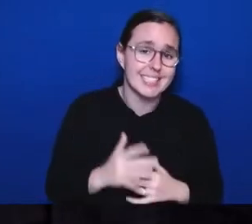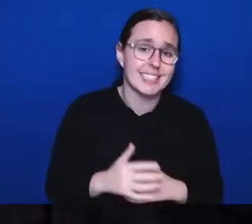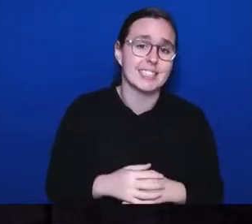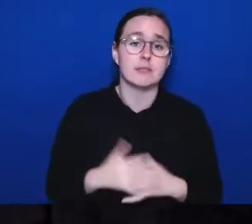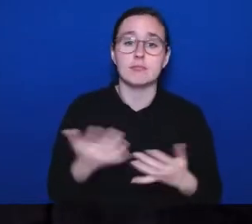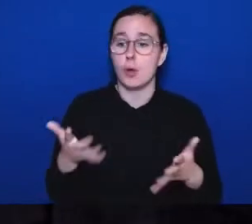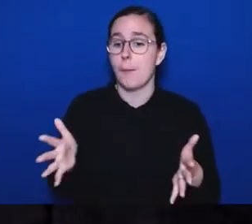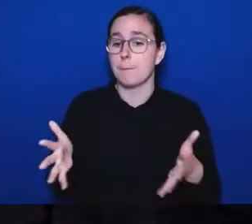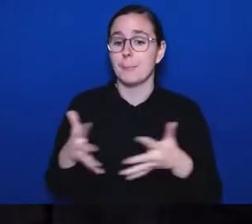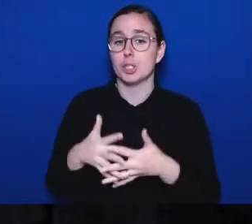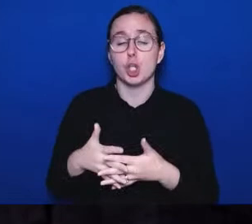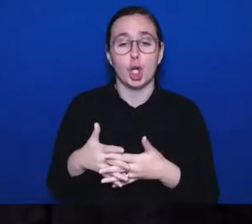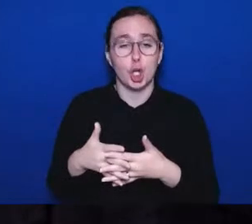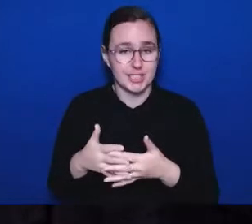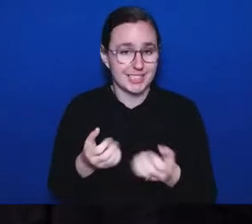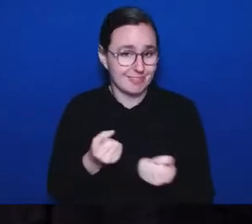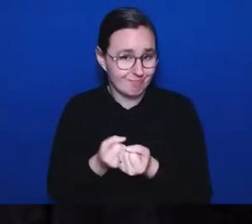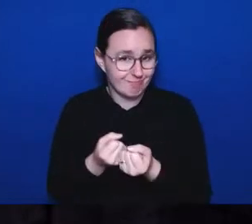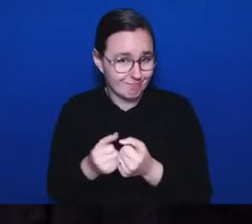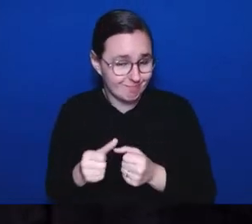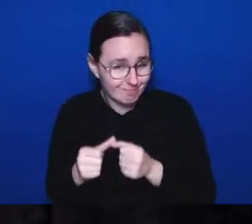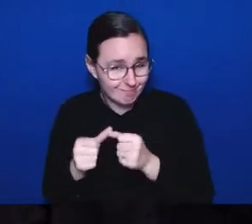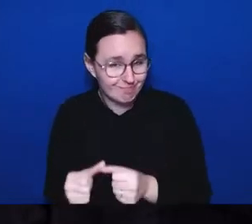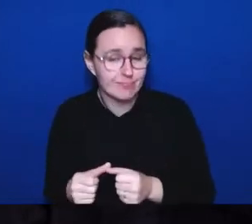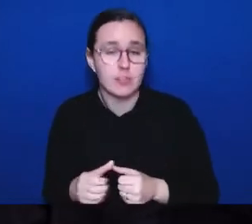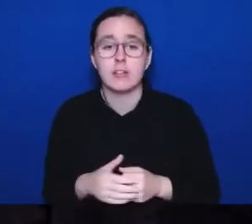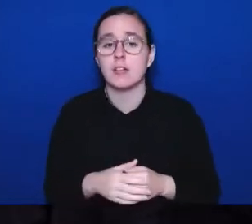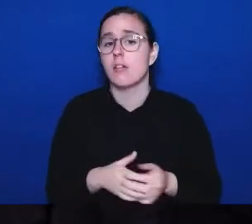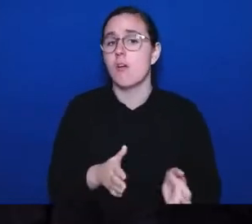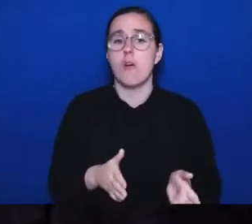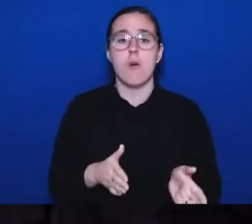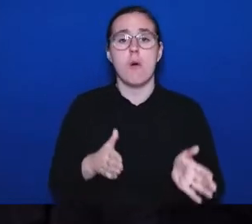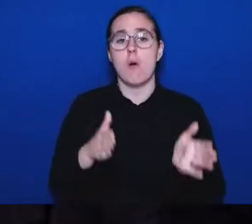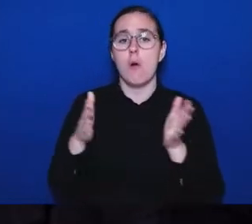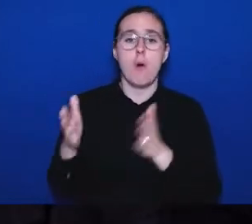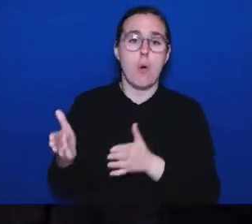younger, we have different needs than if we get into our teenage